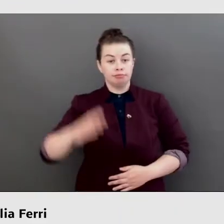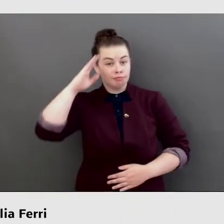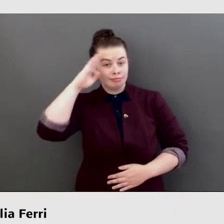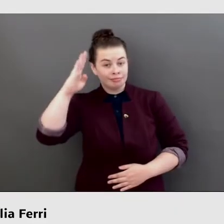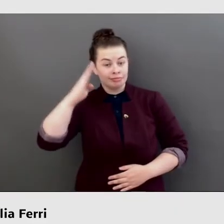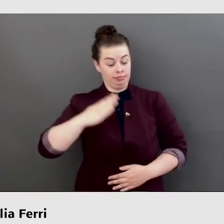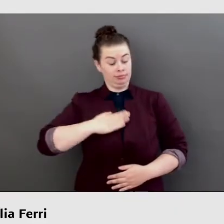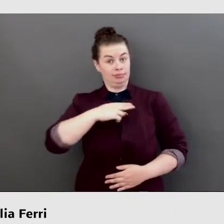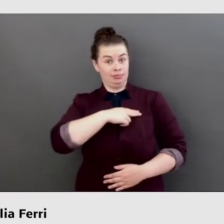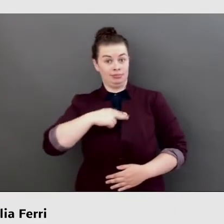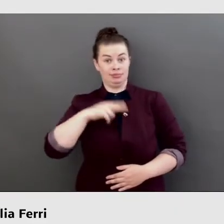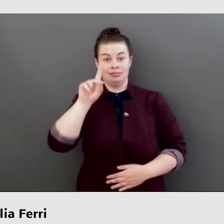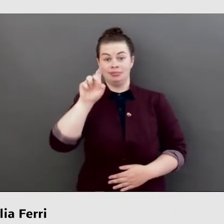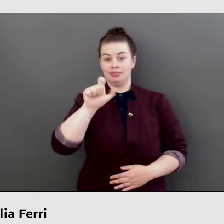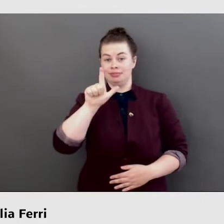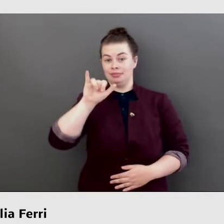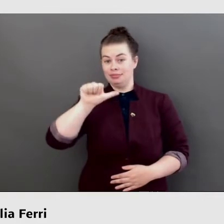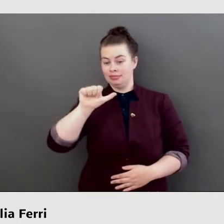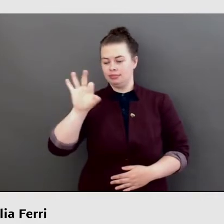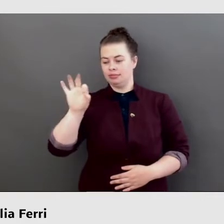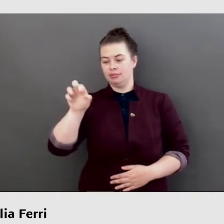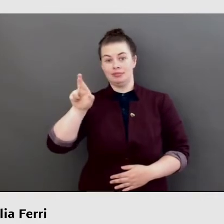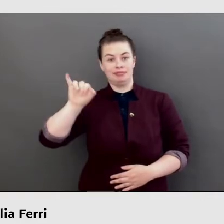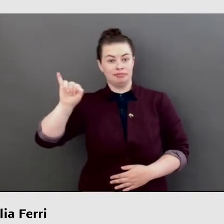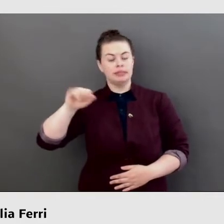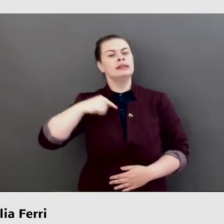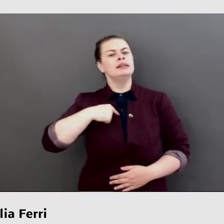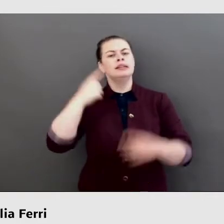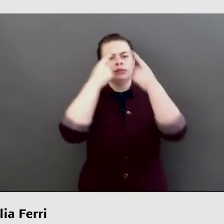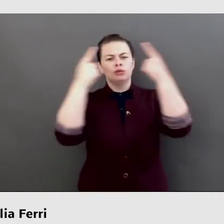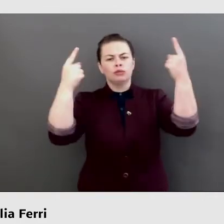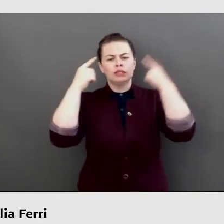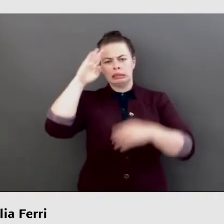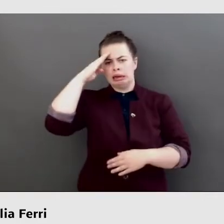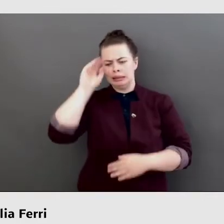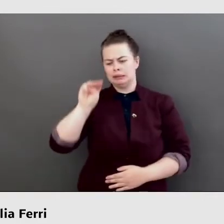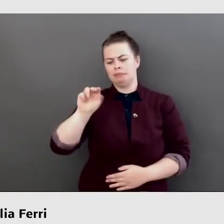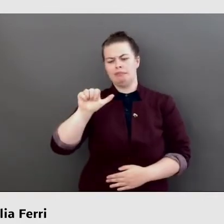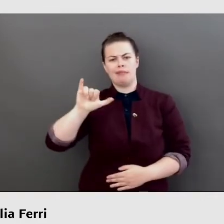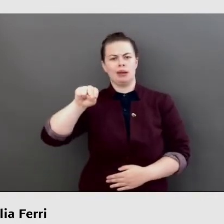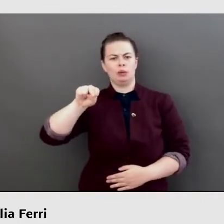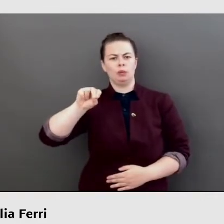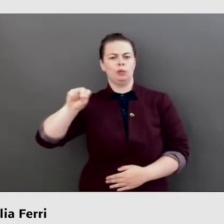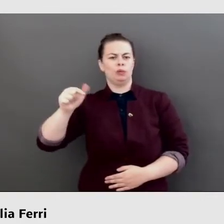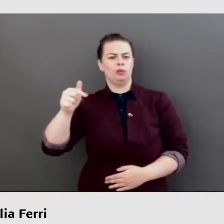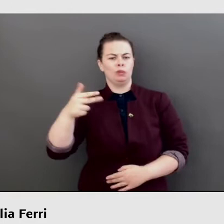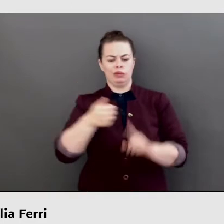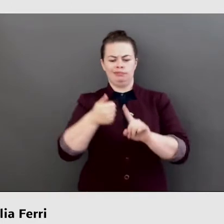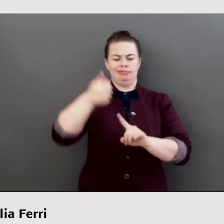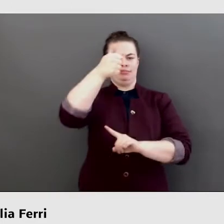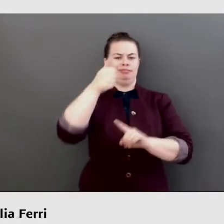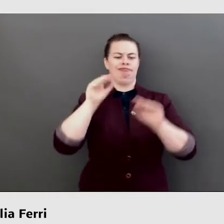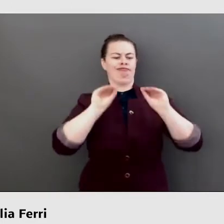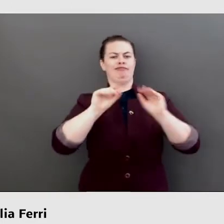Hi everyone, my name is Delia Ferri and I'm a professor of law at Maynooth University in Ireland. In the